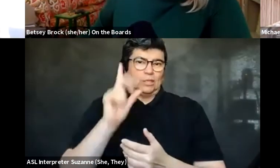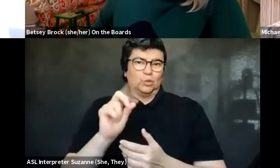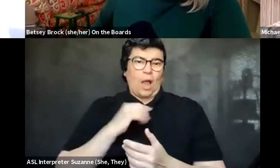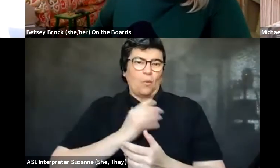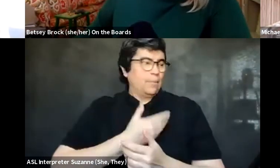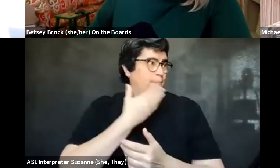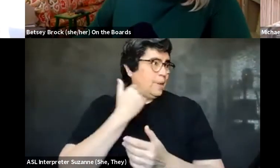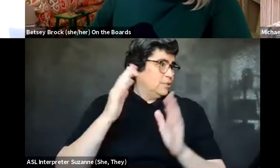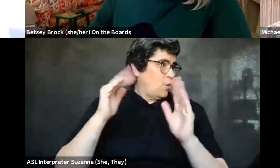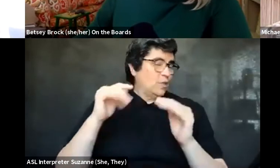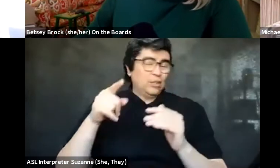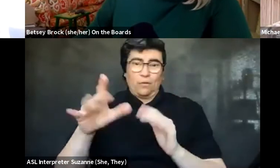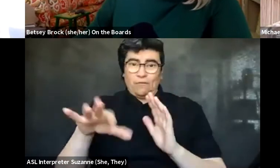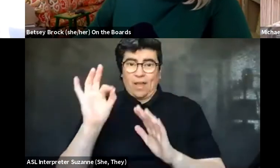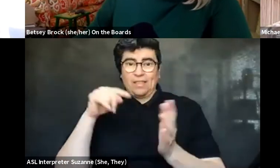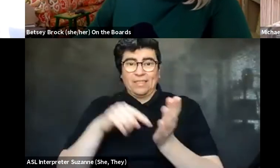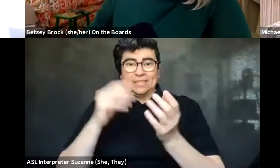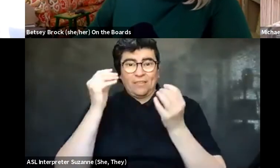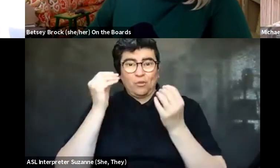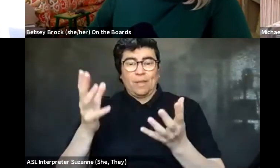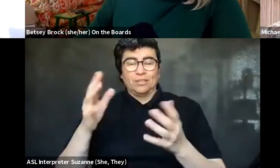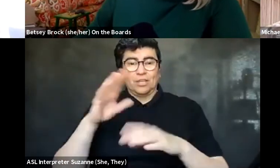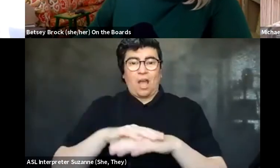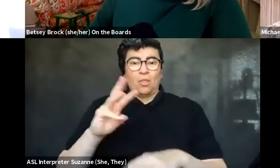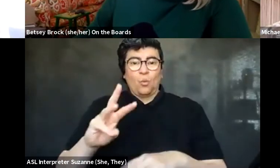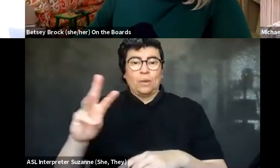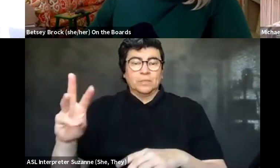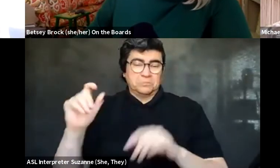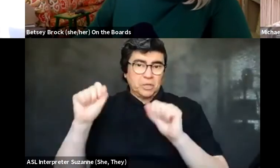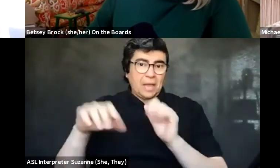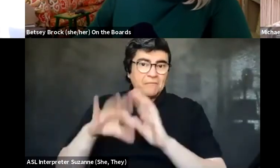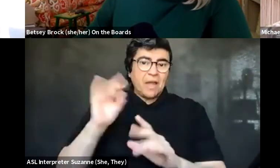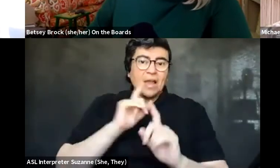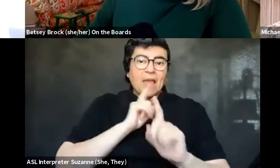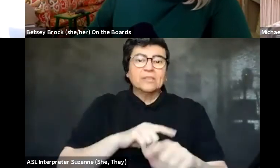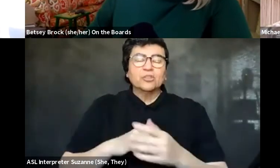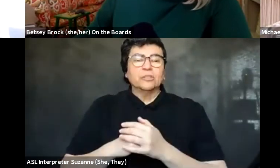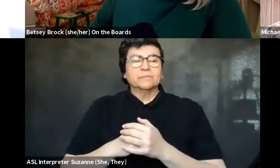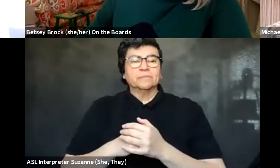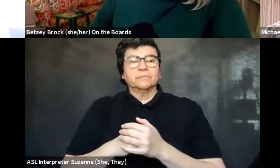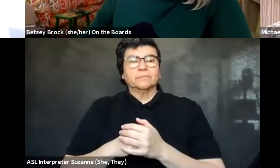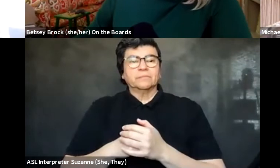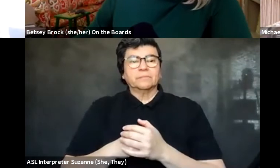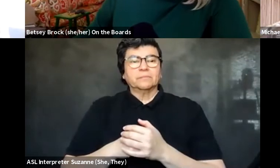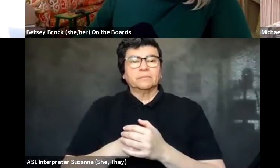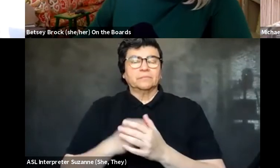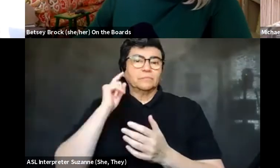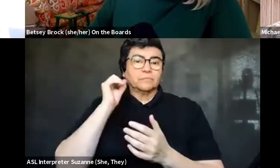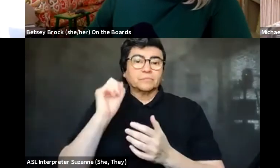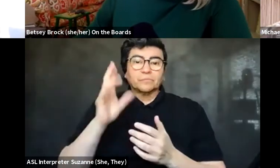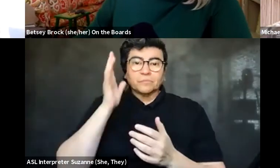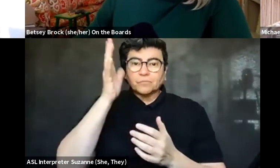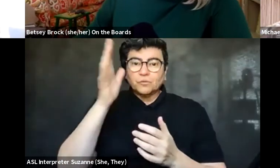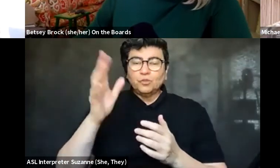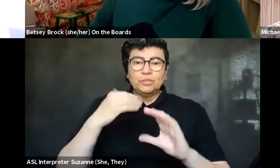best. Hopefully you're finding the content on the website that you need, or you'll be able to find it in future correspondence with ArtsFund. I will say, to a question that just